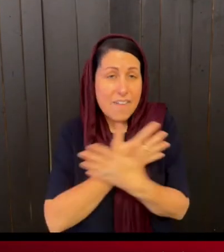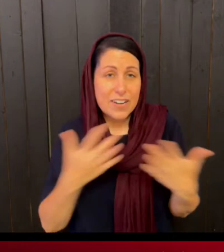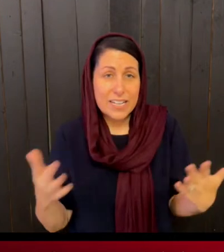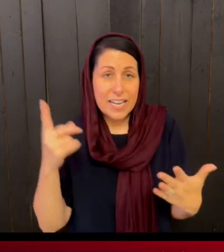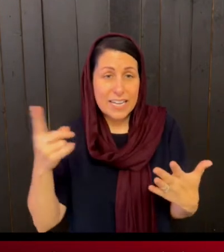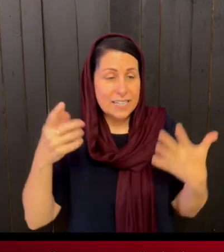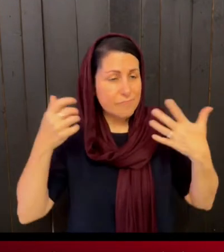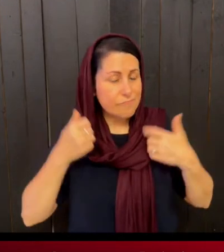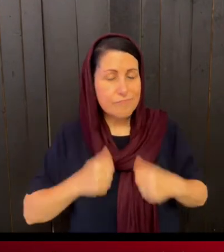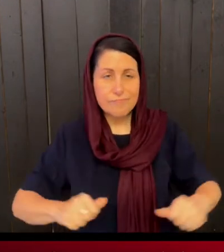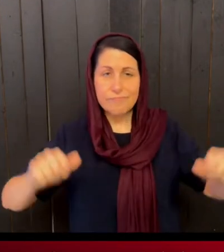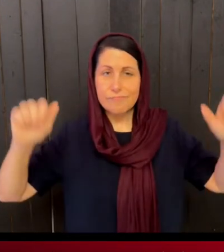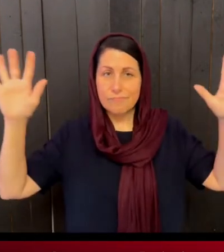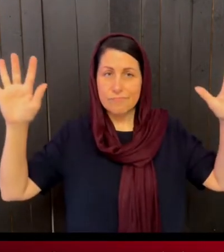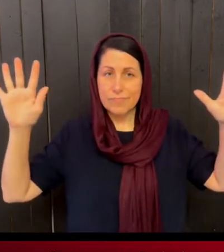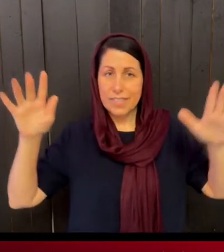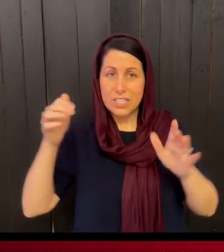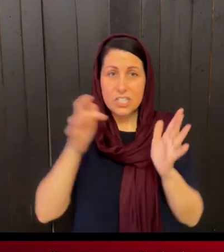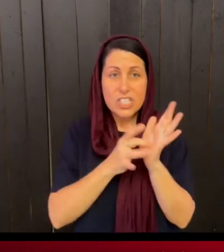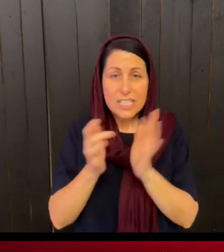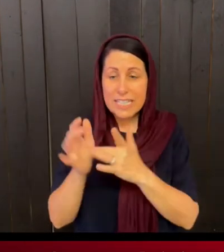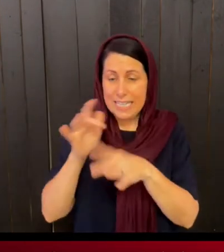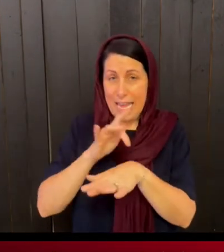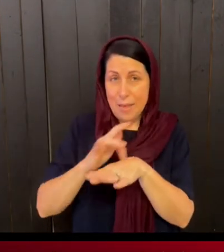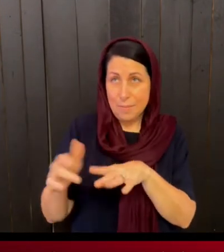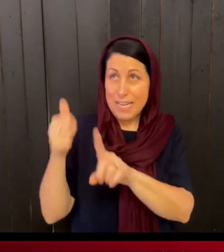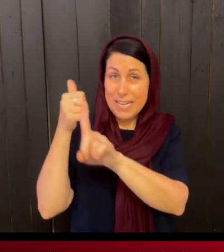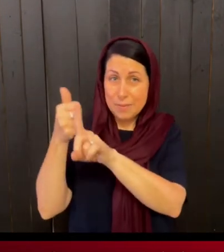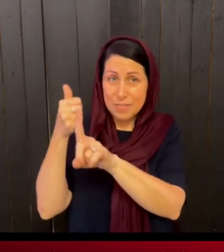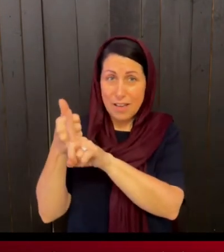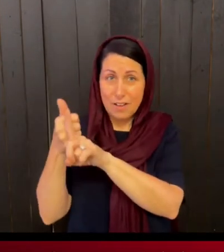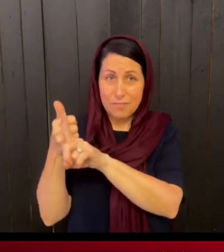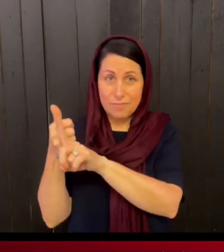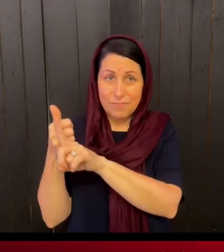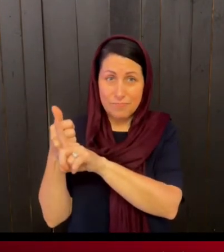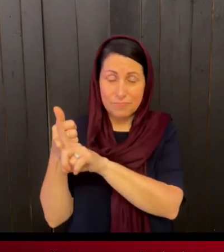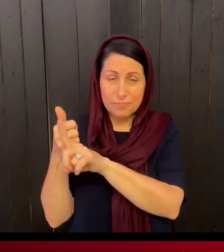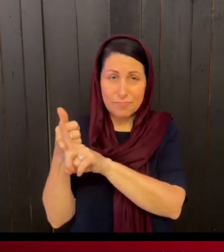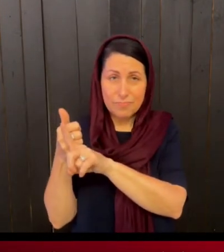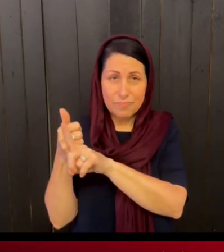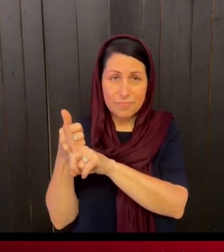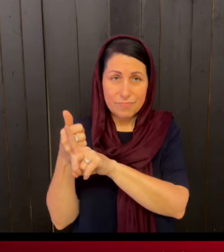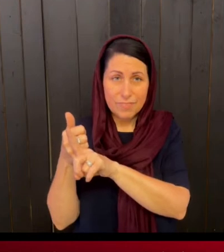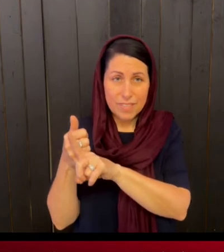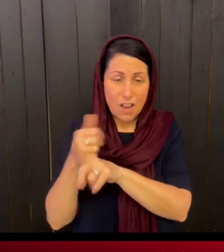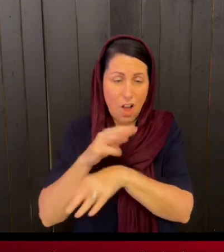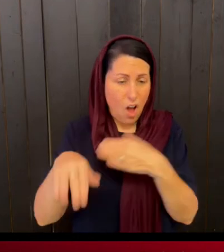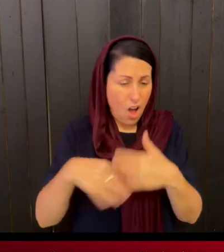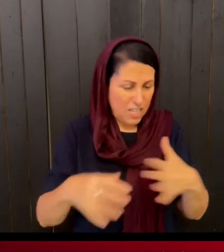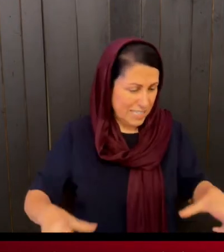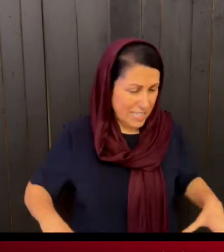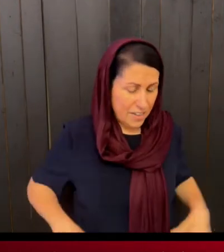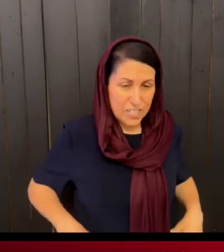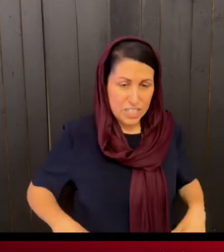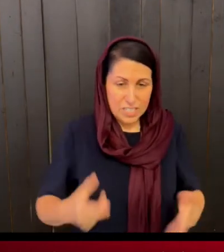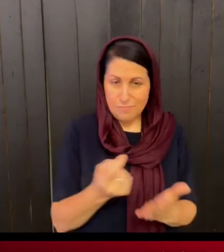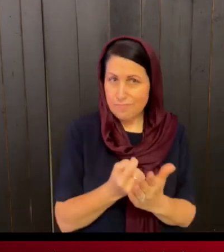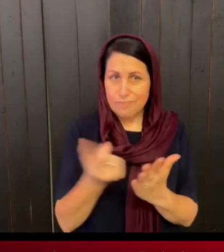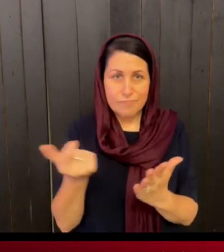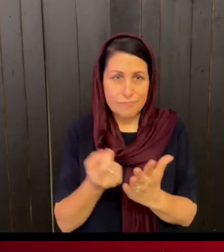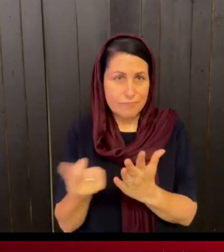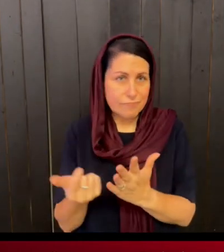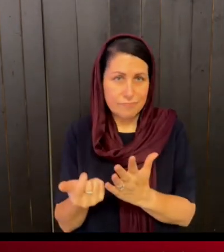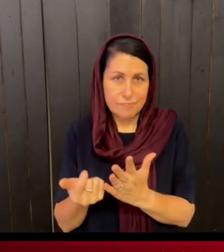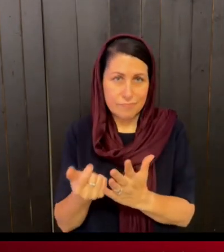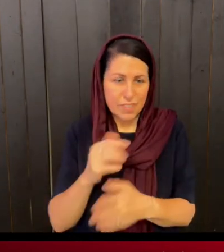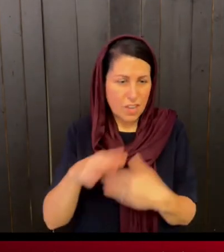up. He emptied himself. He emptied himself of selfishness. He emptied himself of his flesh because he